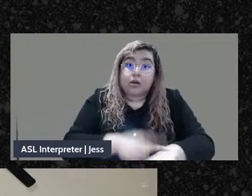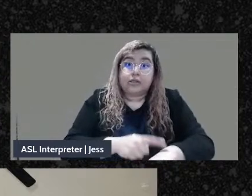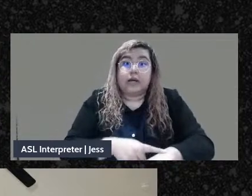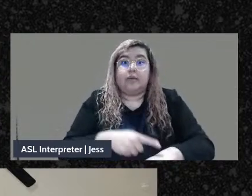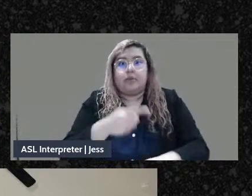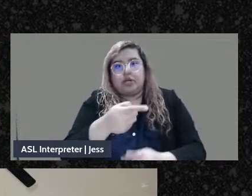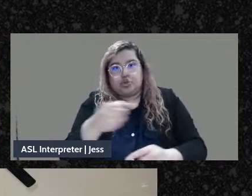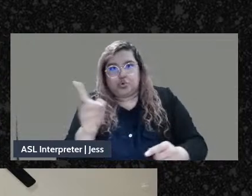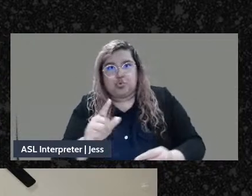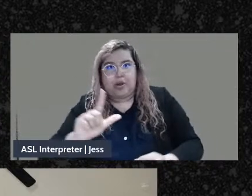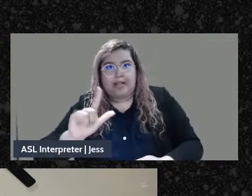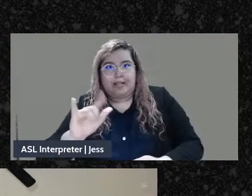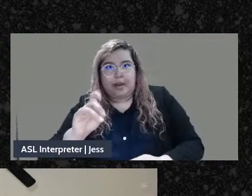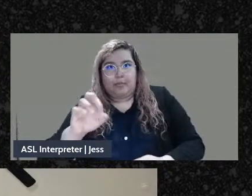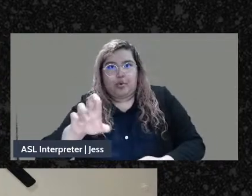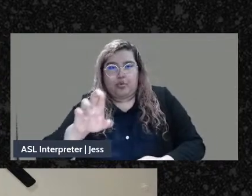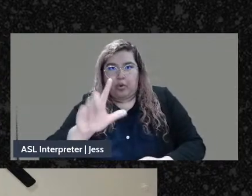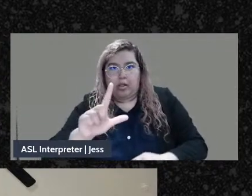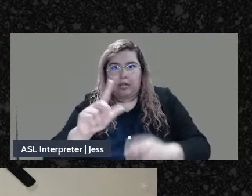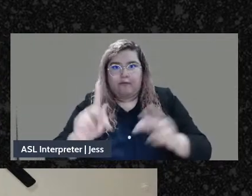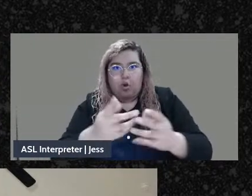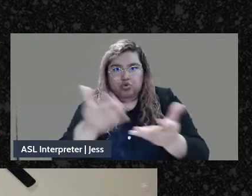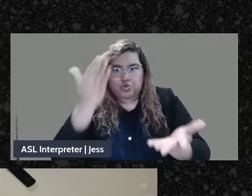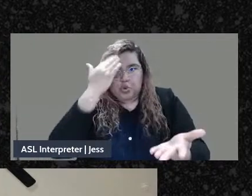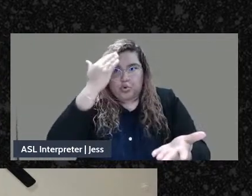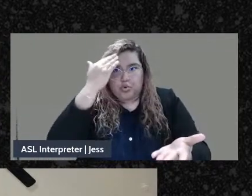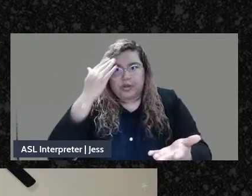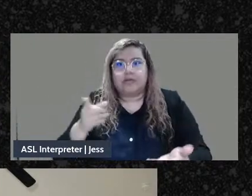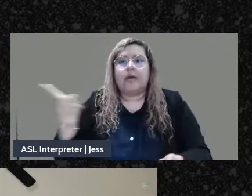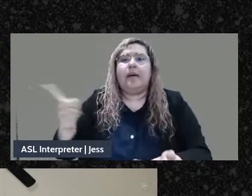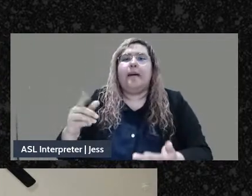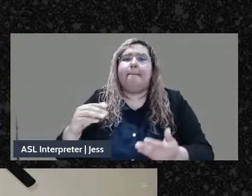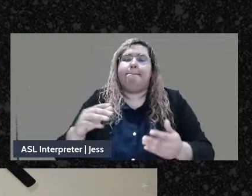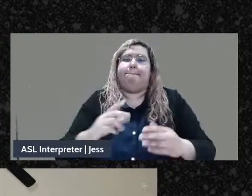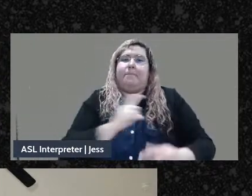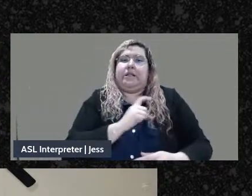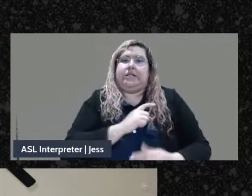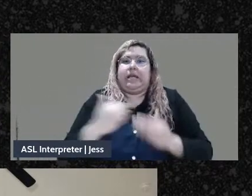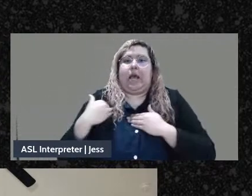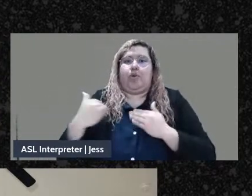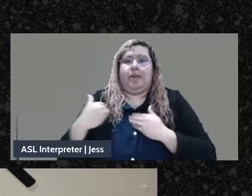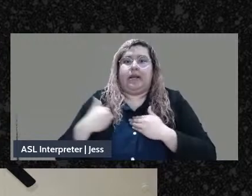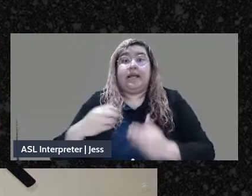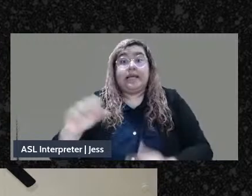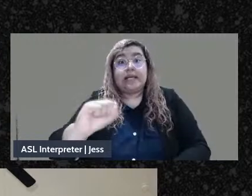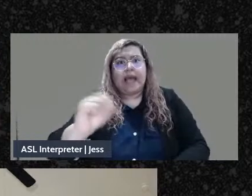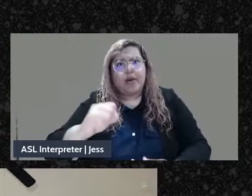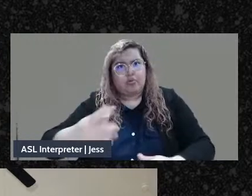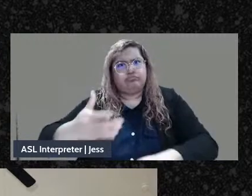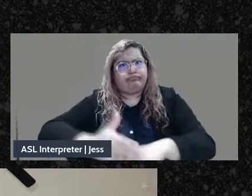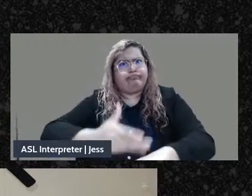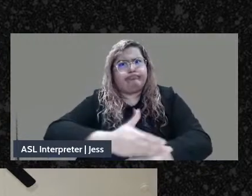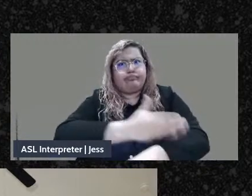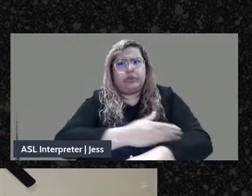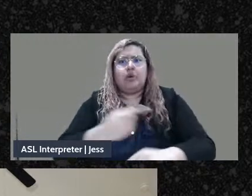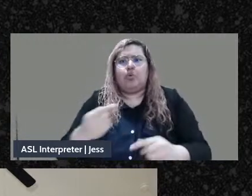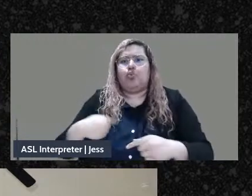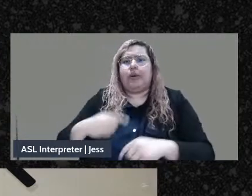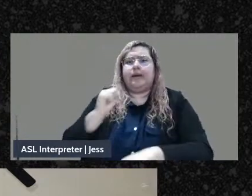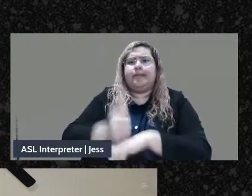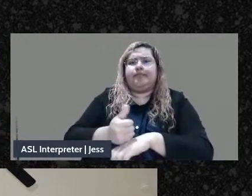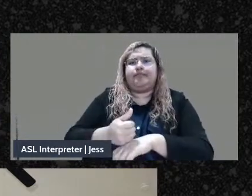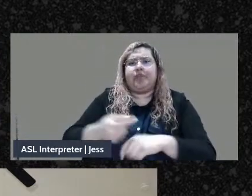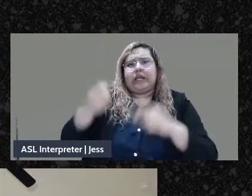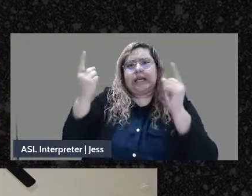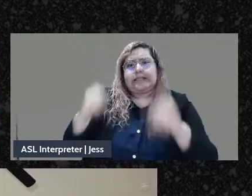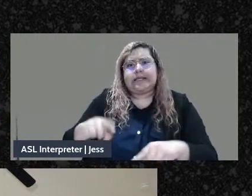this, is police accountability, right? So Seattle has made such good strides in police accountability since we entered a consent decree over 10 years